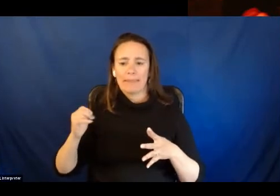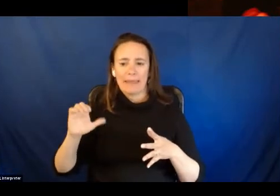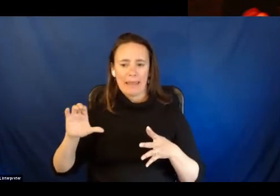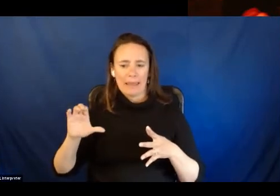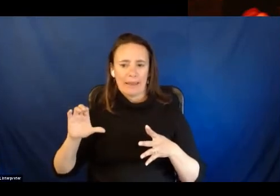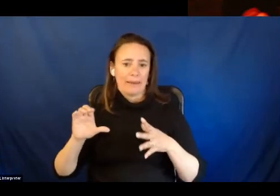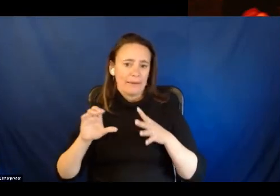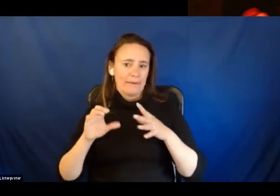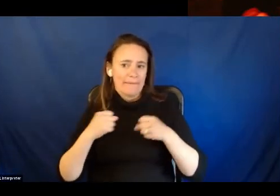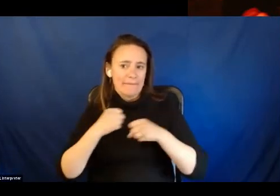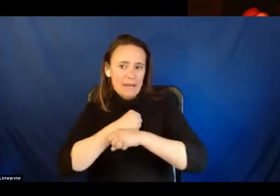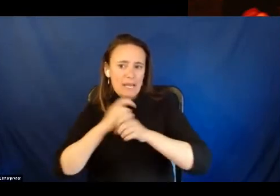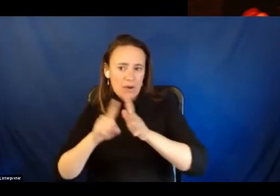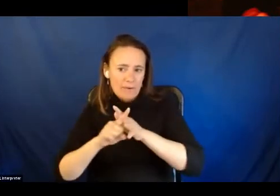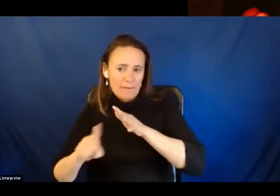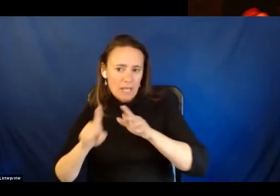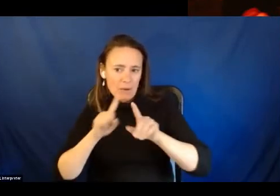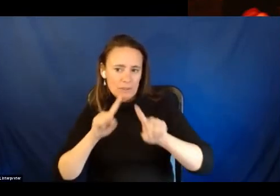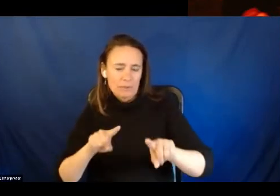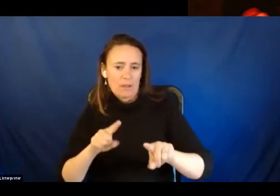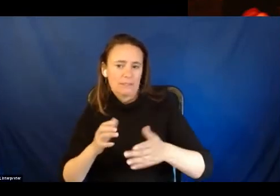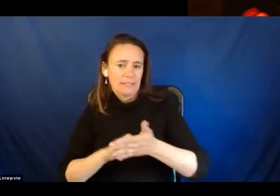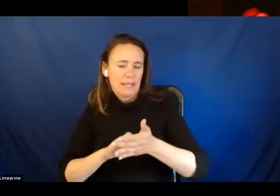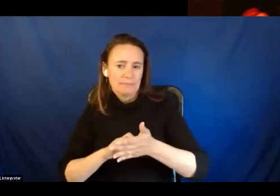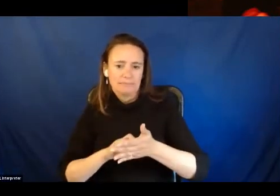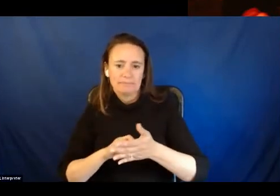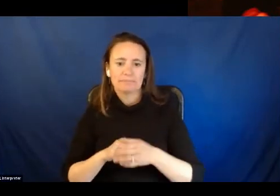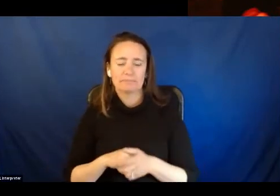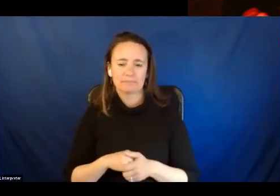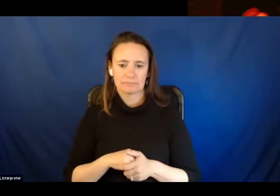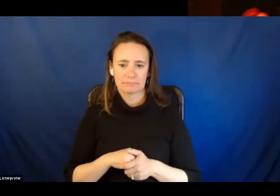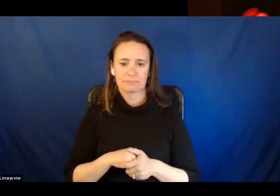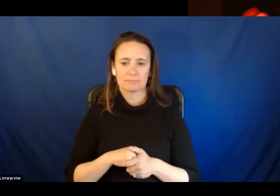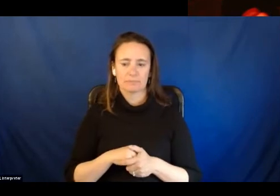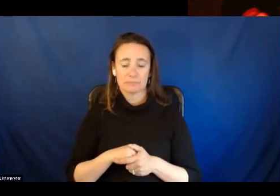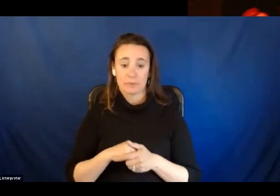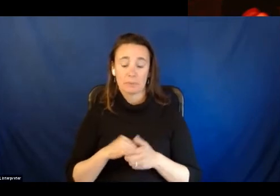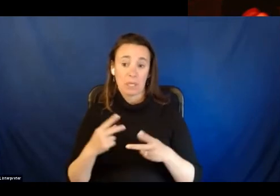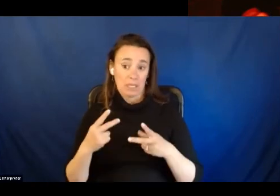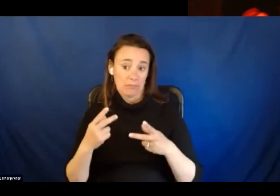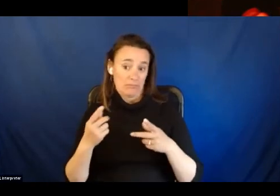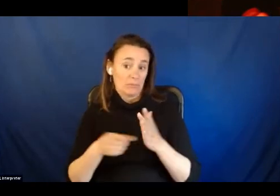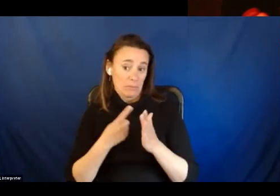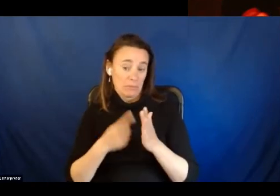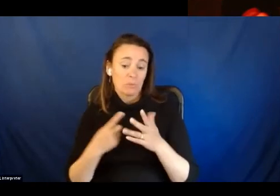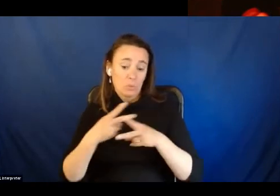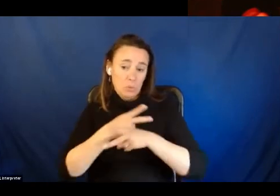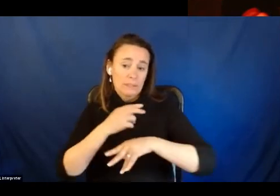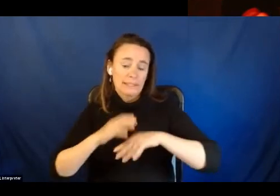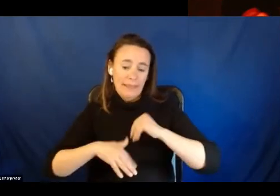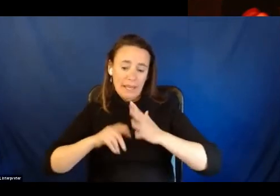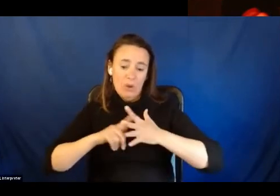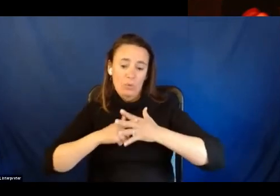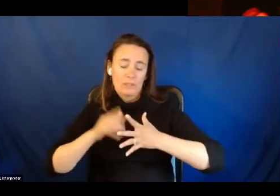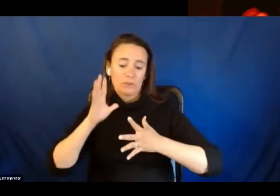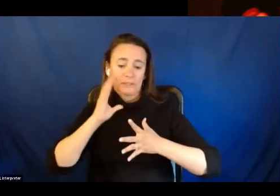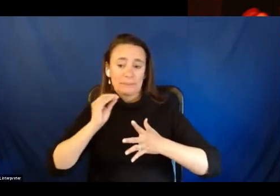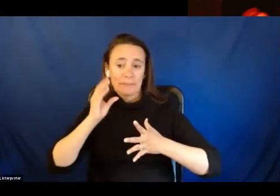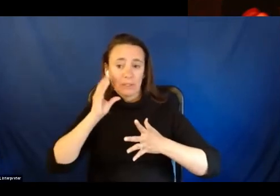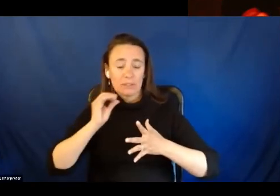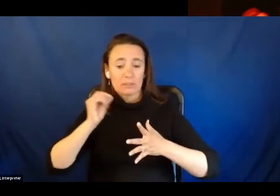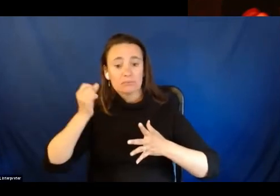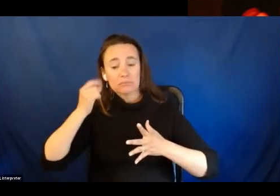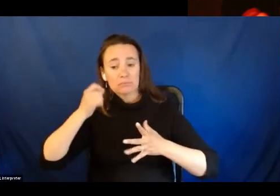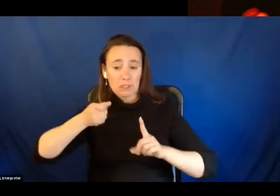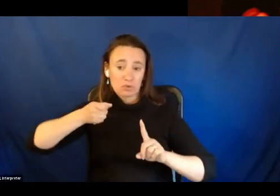response all over again. This can be even worse than the original experience, because you may be triggered at